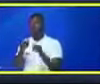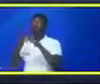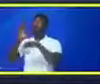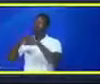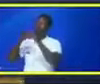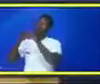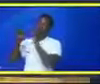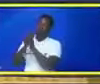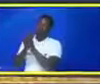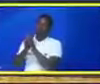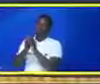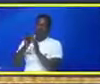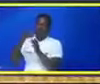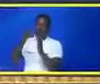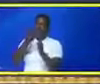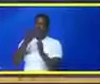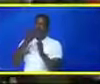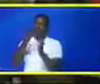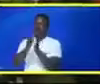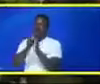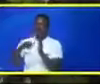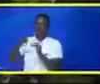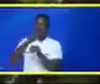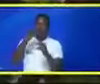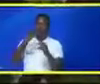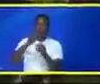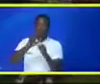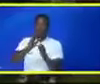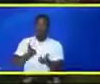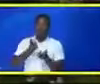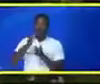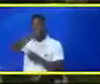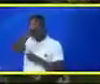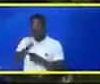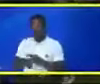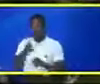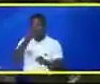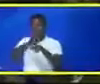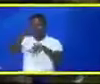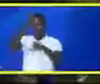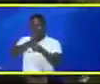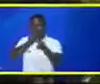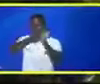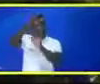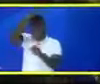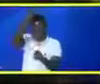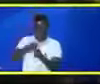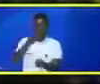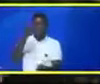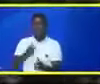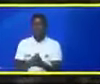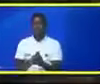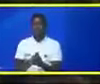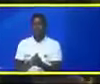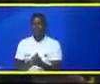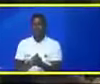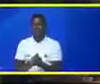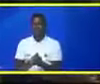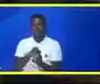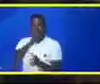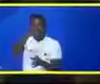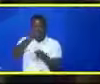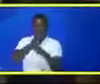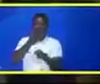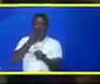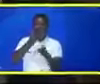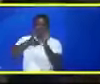the mantle of favor that you have never seen in your life, may it rest upon you now. May it